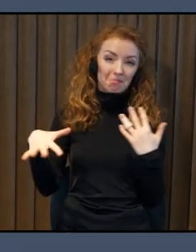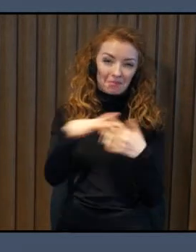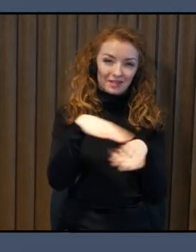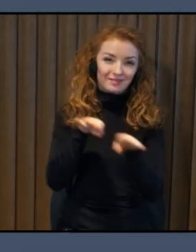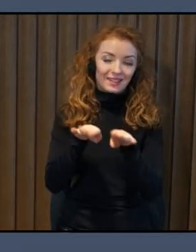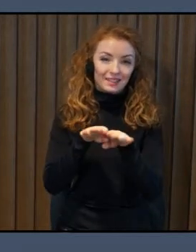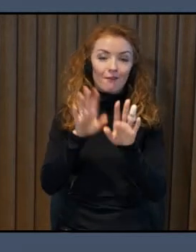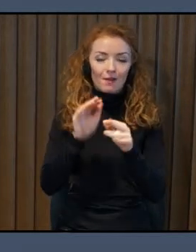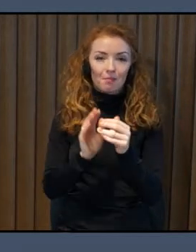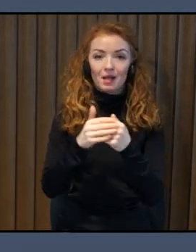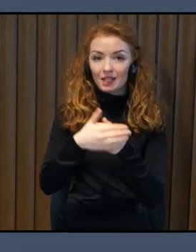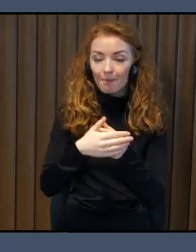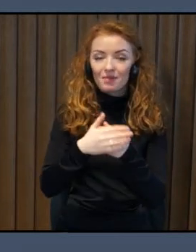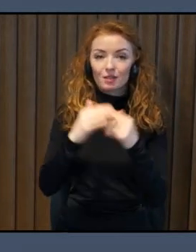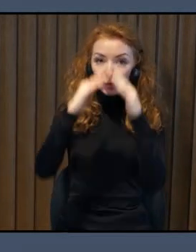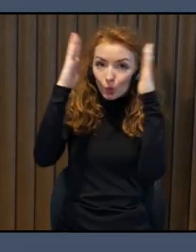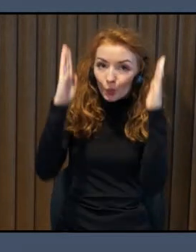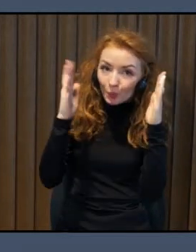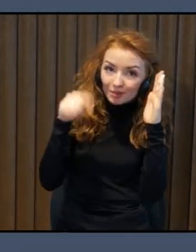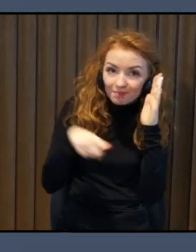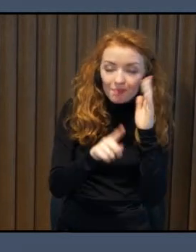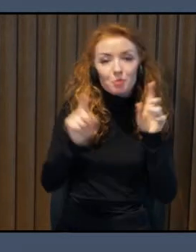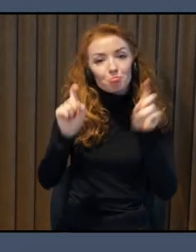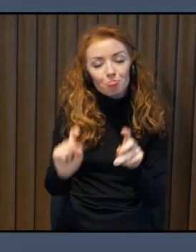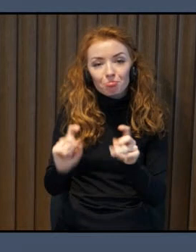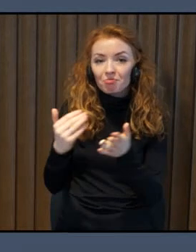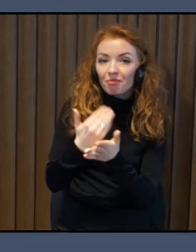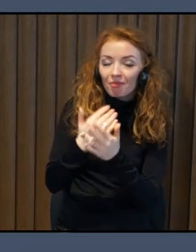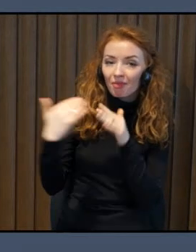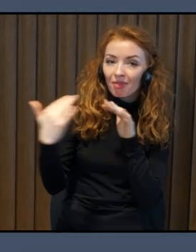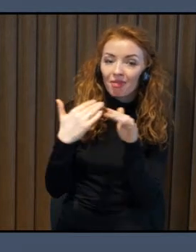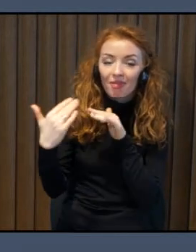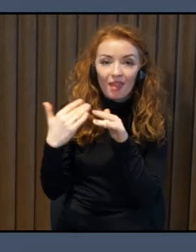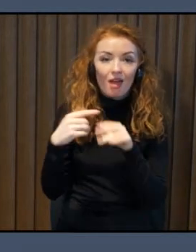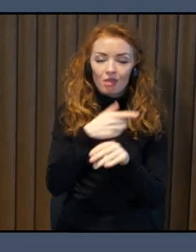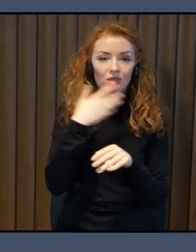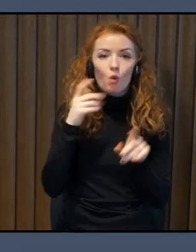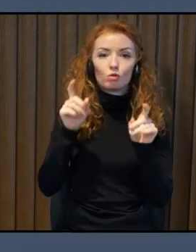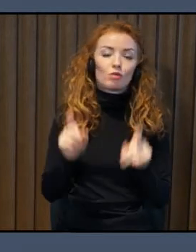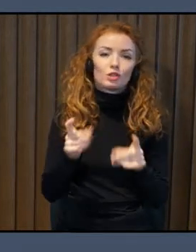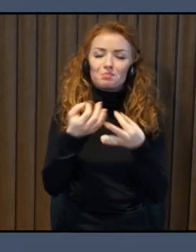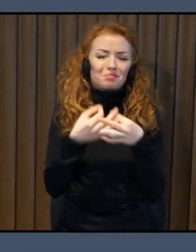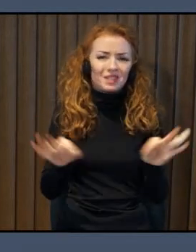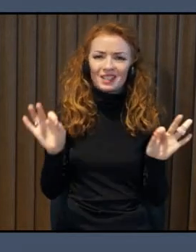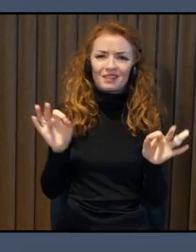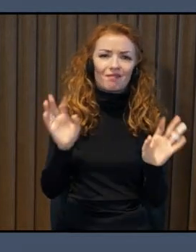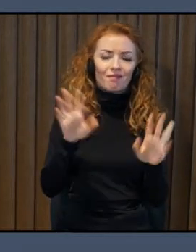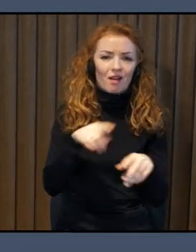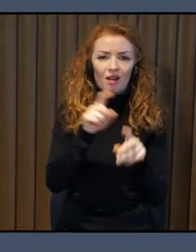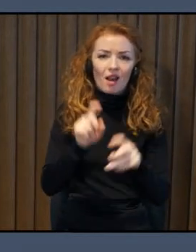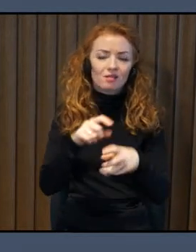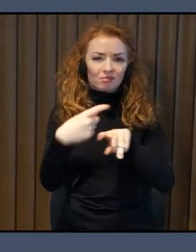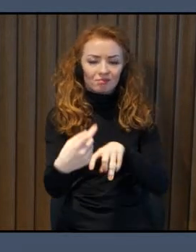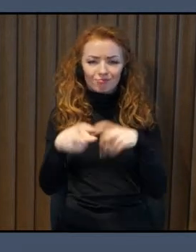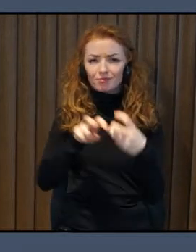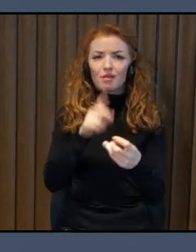or outside. This is like a park. You can hide under the roof. You can sit down, talk. These